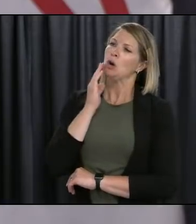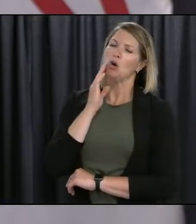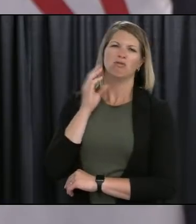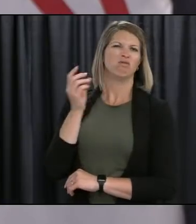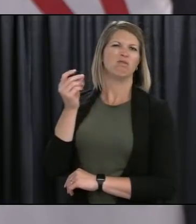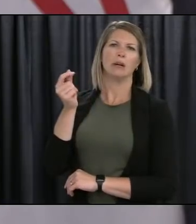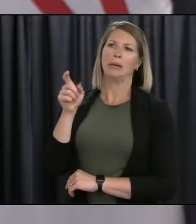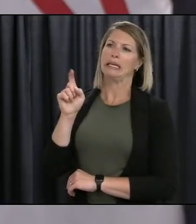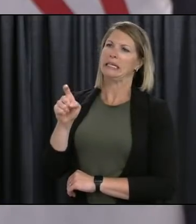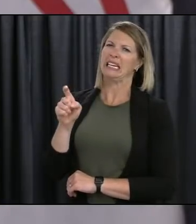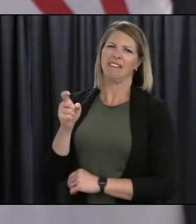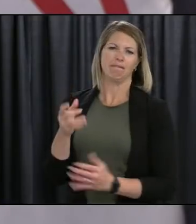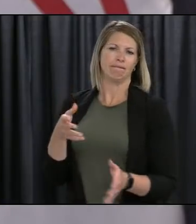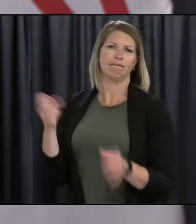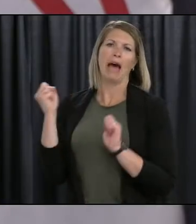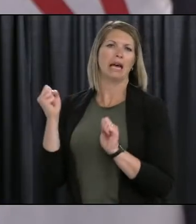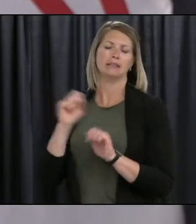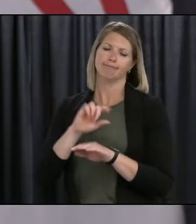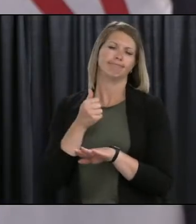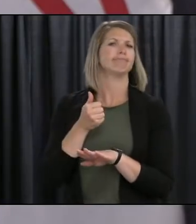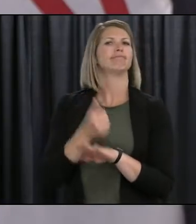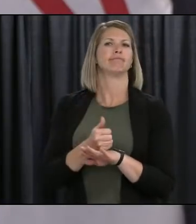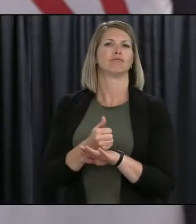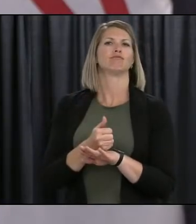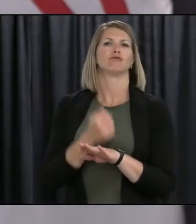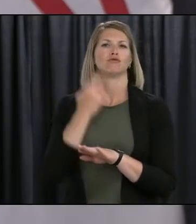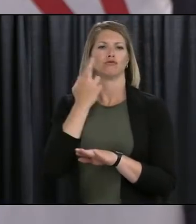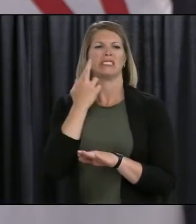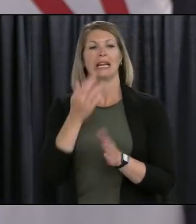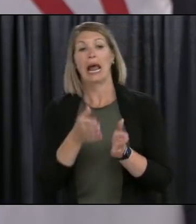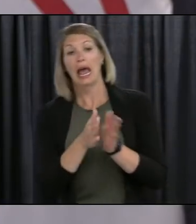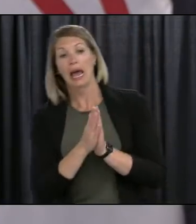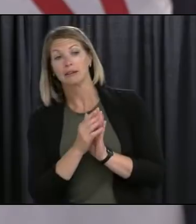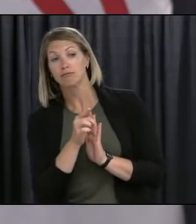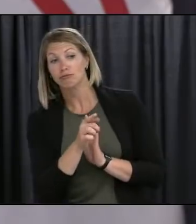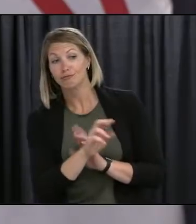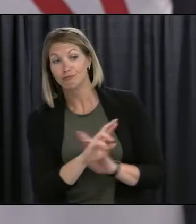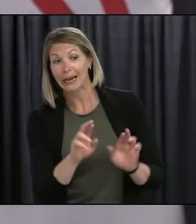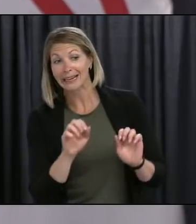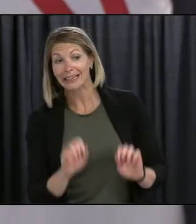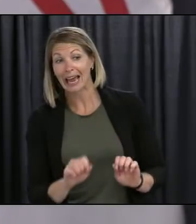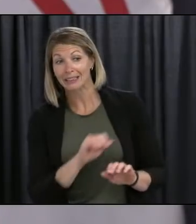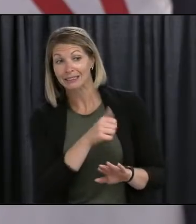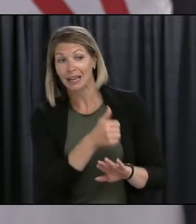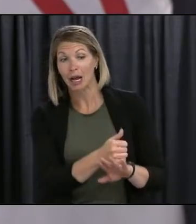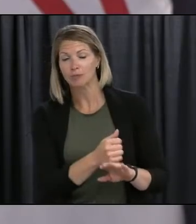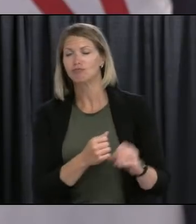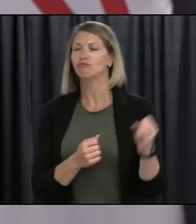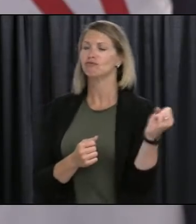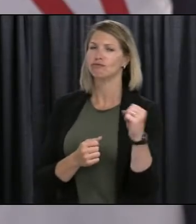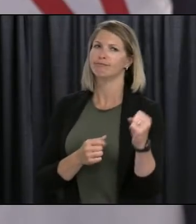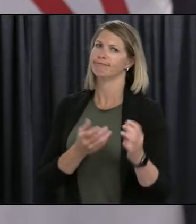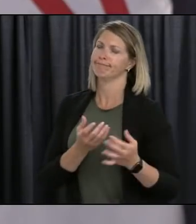why the Gathering Place played such a key role. But it didn't necessarily mean that we did not need to be supported by other partners,